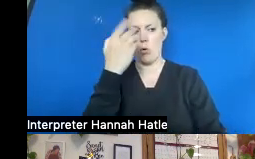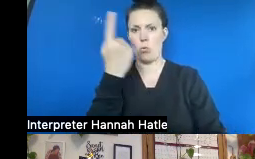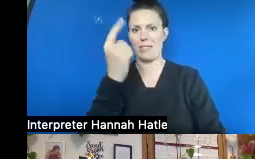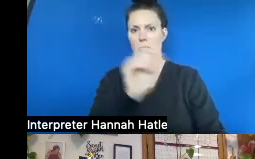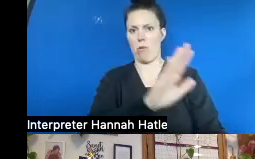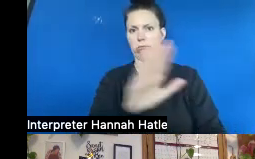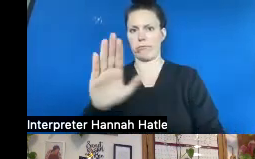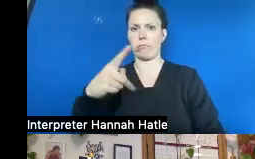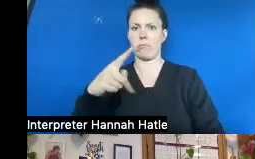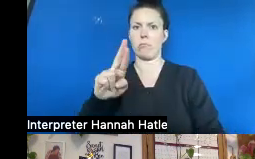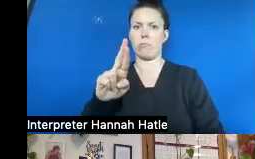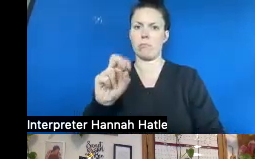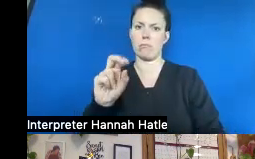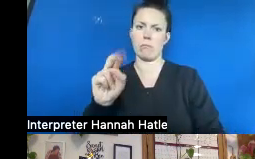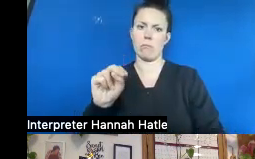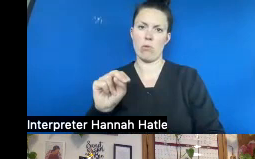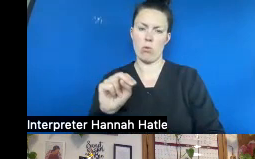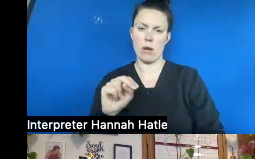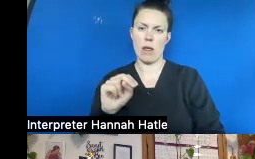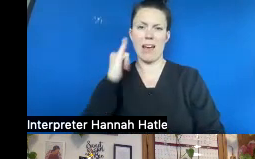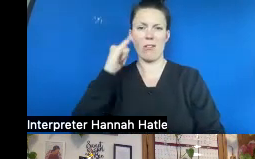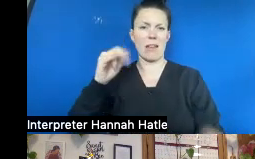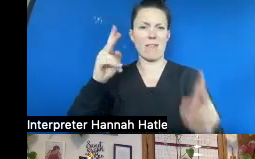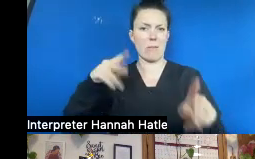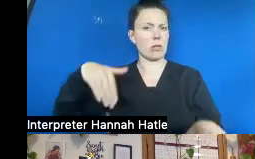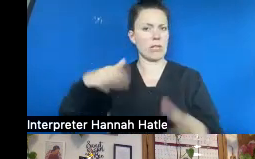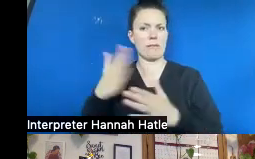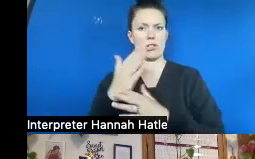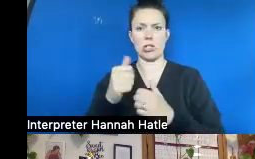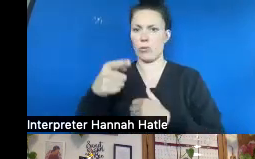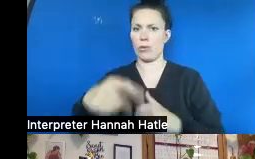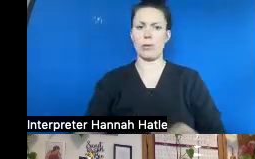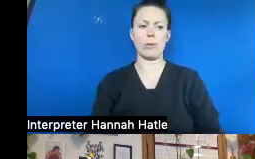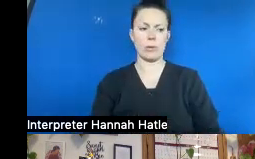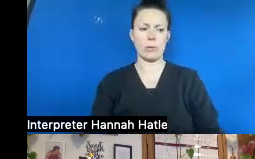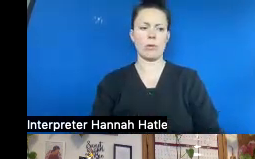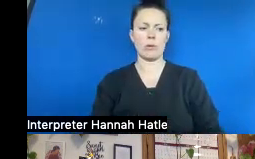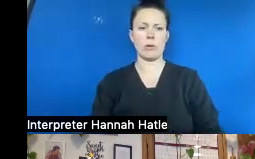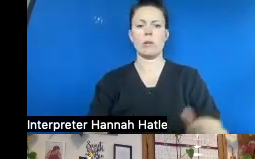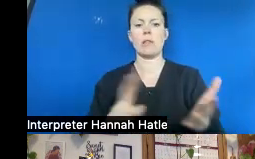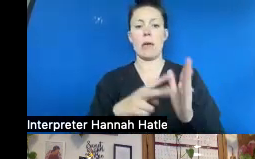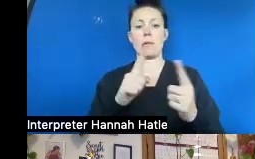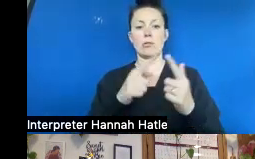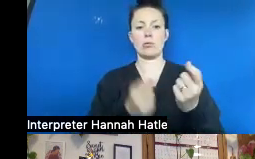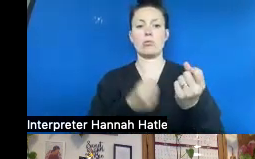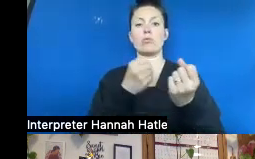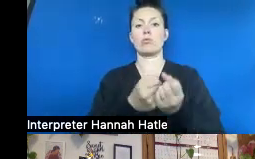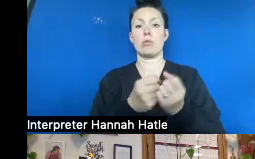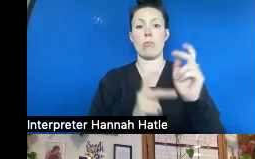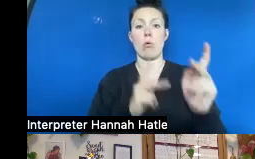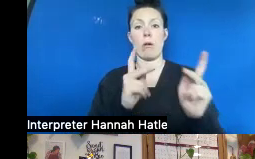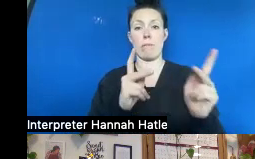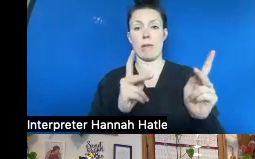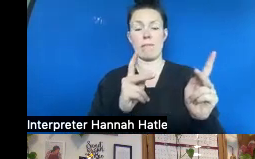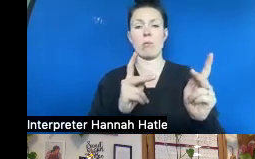speak about it. If they haven't shared it, then you don't know. And in order to support people, the more we know, the